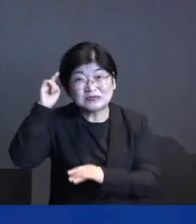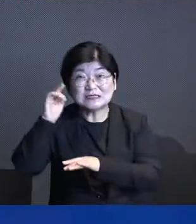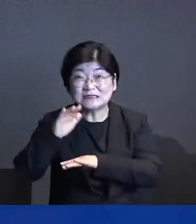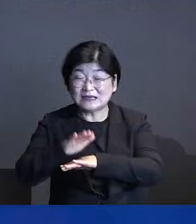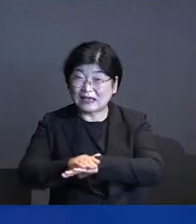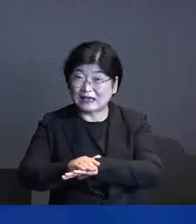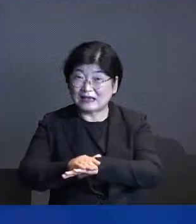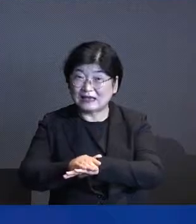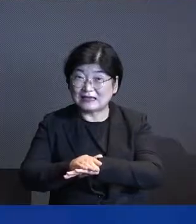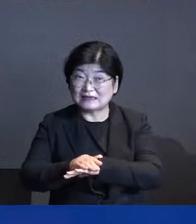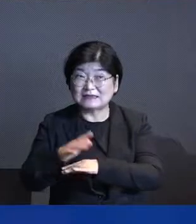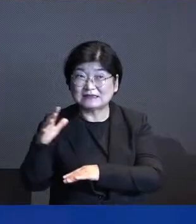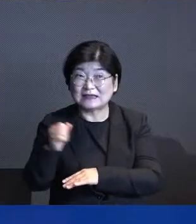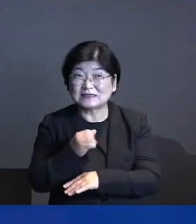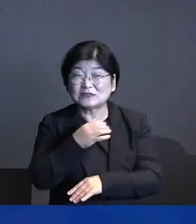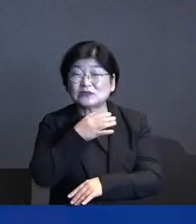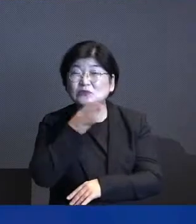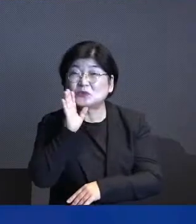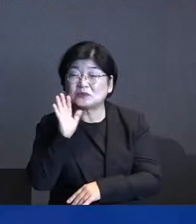Older adults,